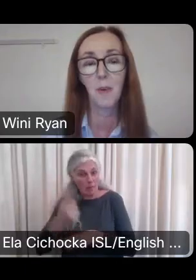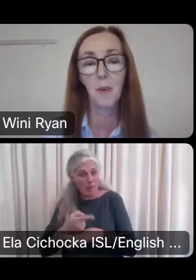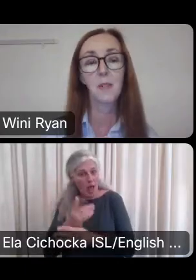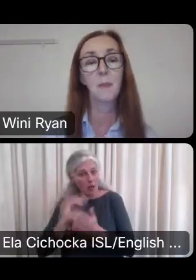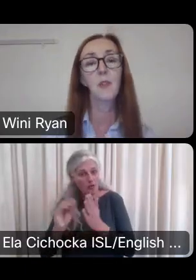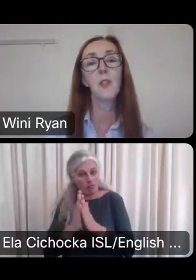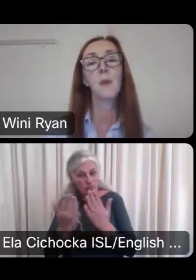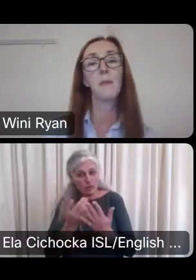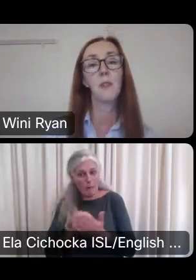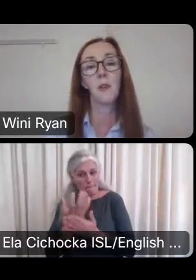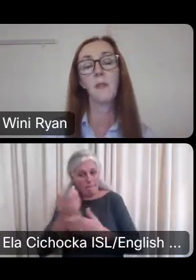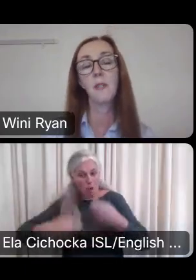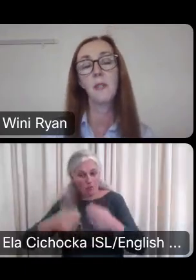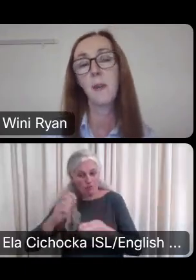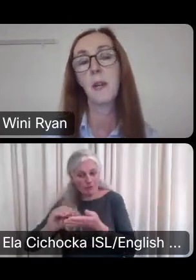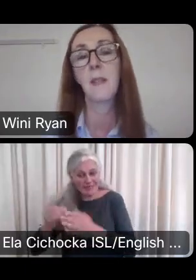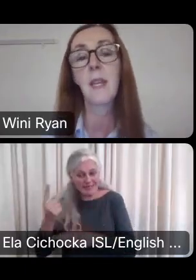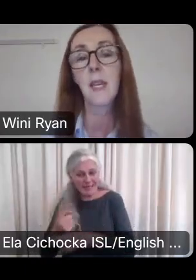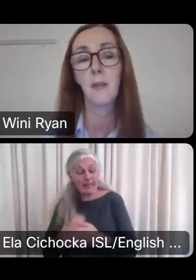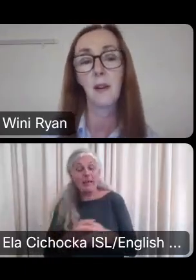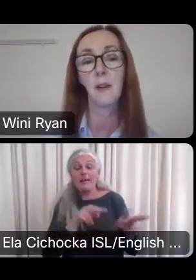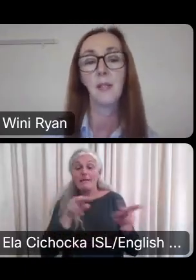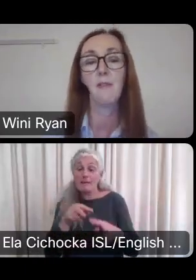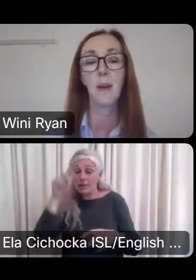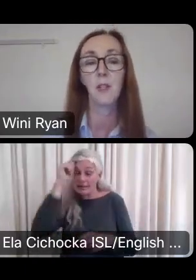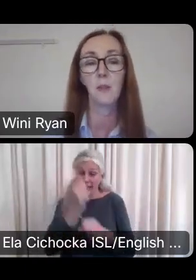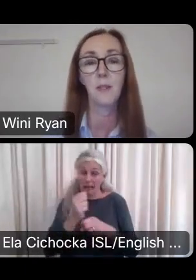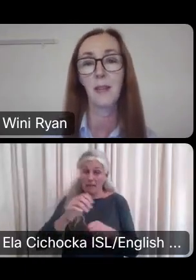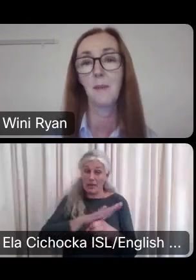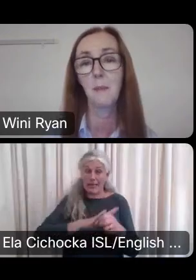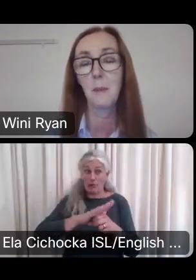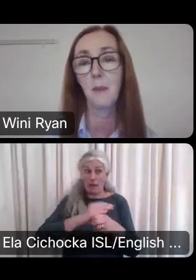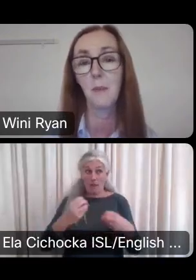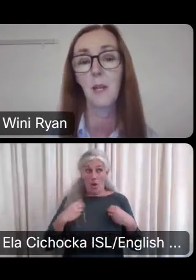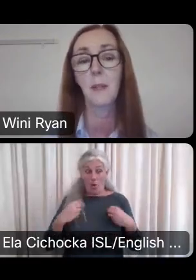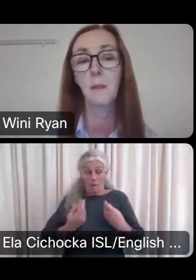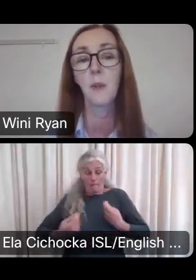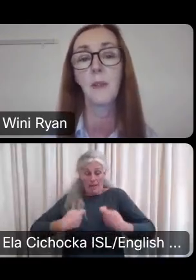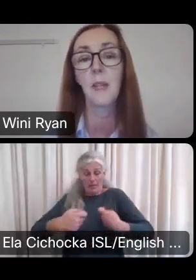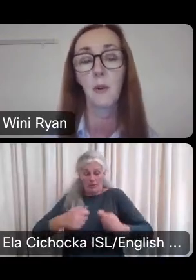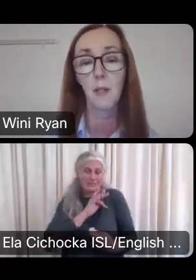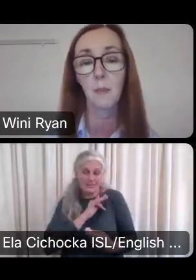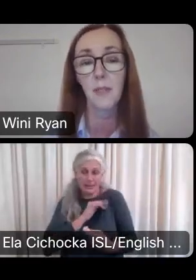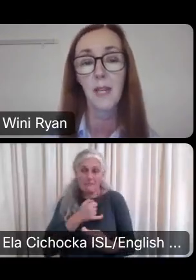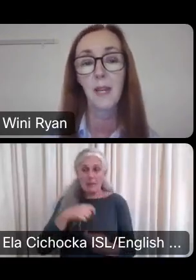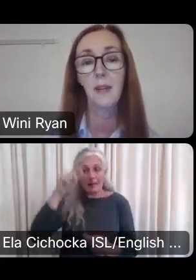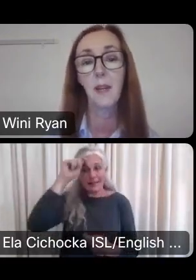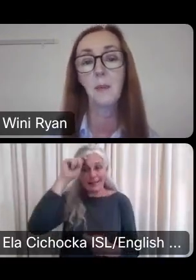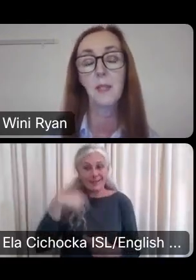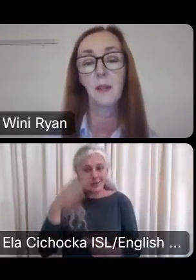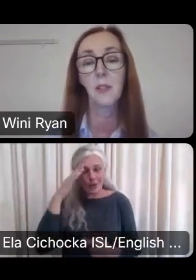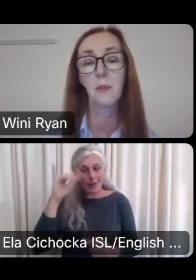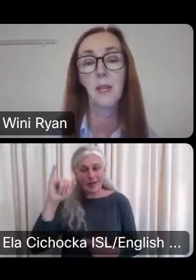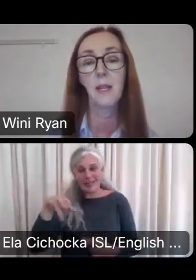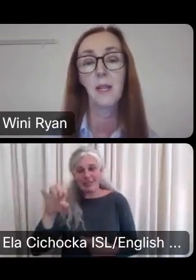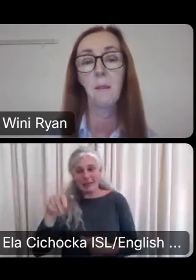poems. So I'm going to show you a very short video clip here and thinking about the area of self-management. You might be familiar with the movie The Incredibles. And here we